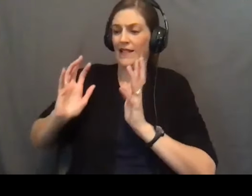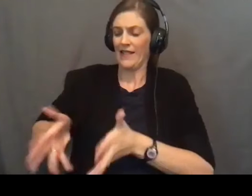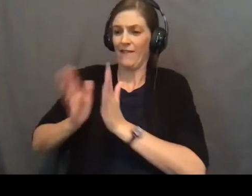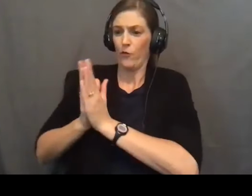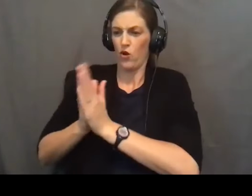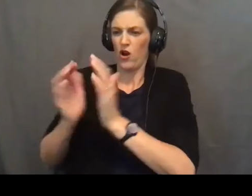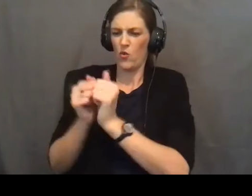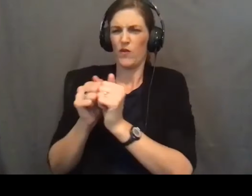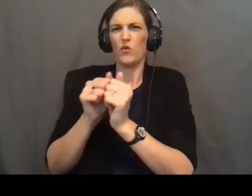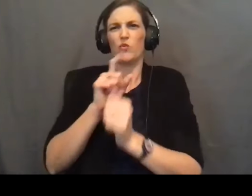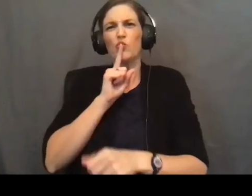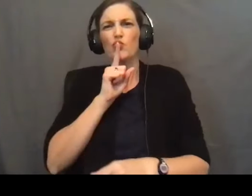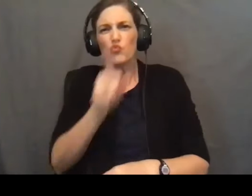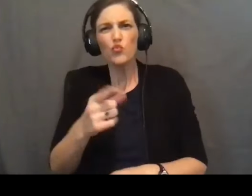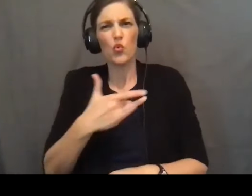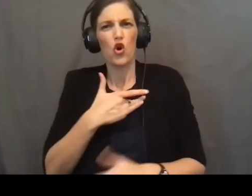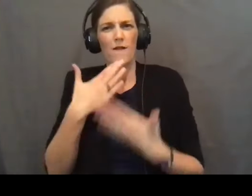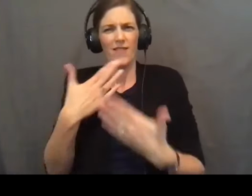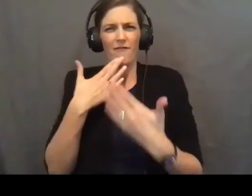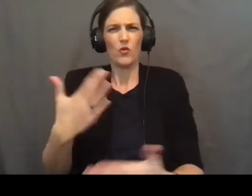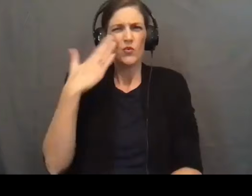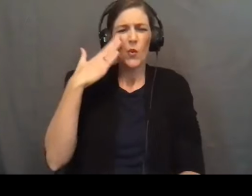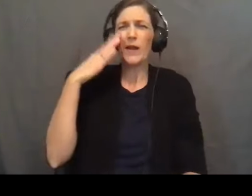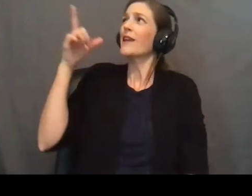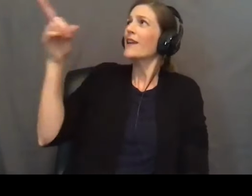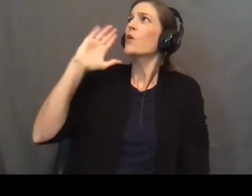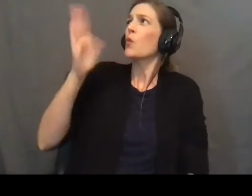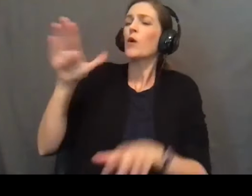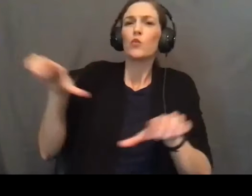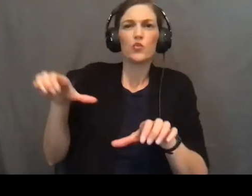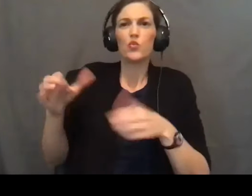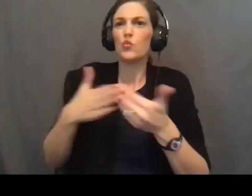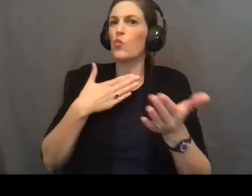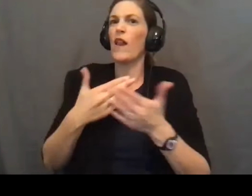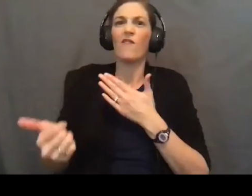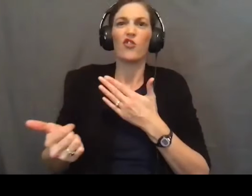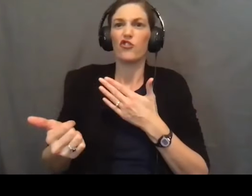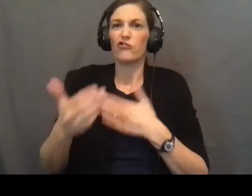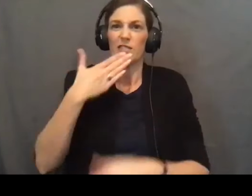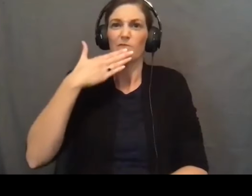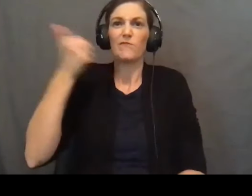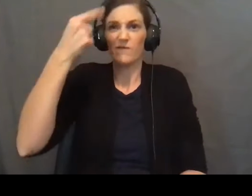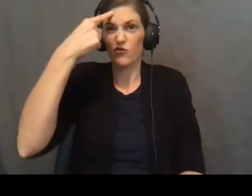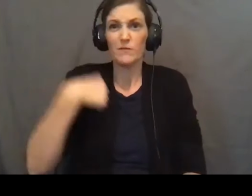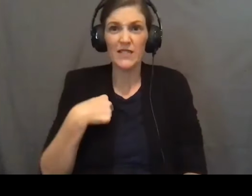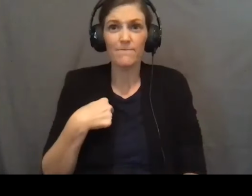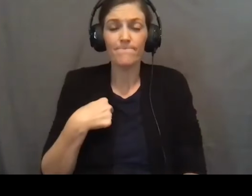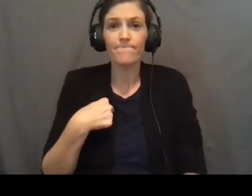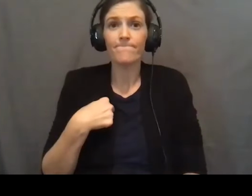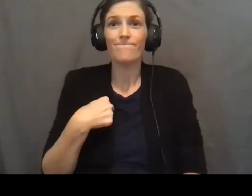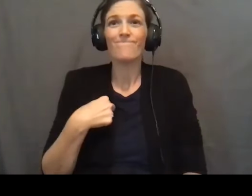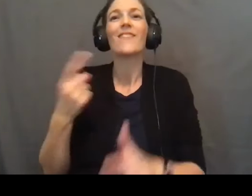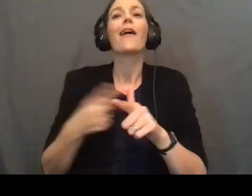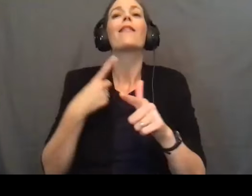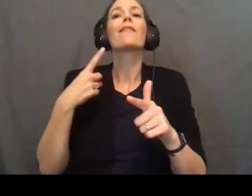of thankfulness, knowing God is going to do what is ultimately for your best. that's